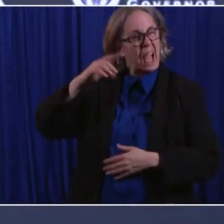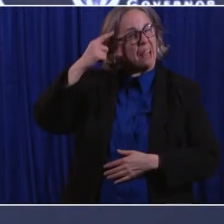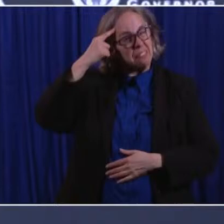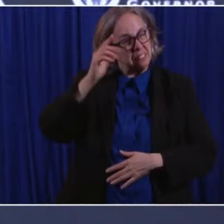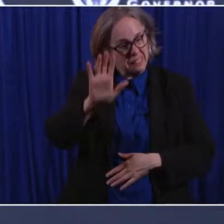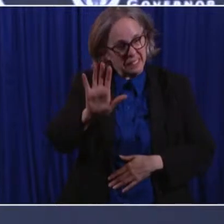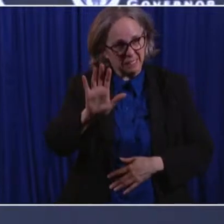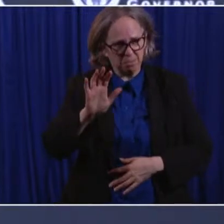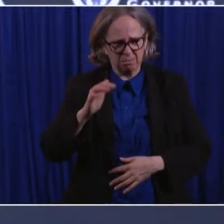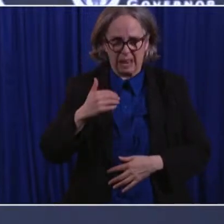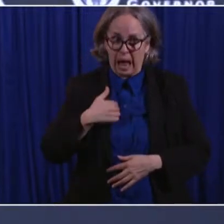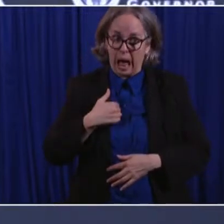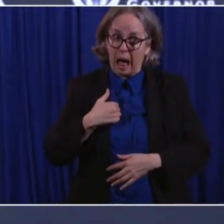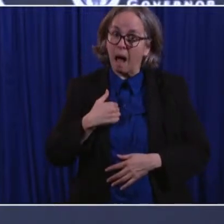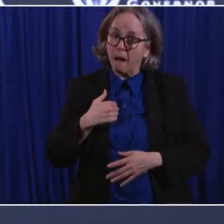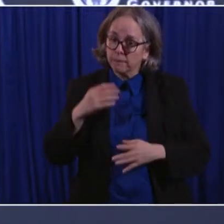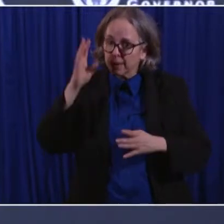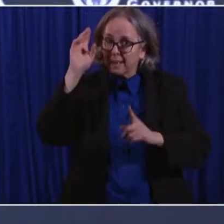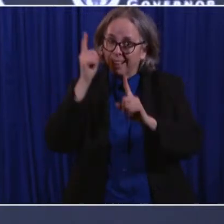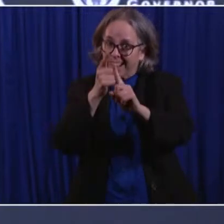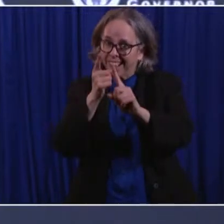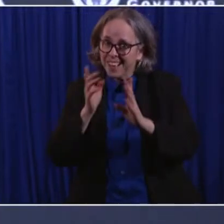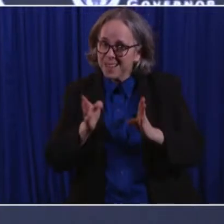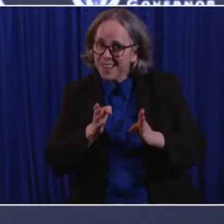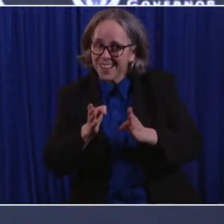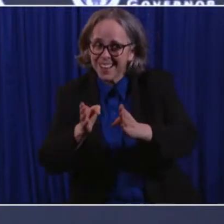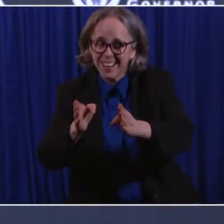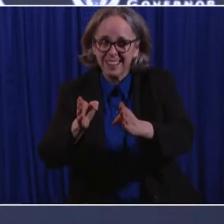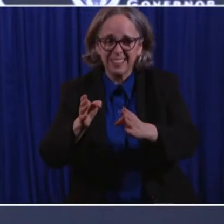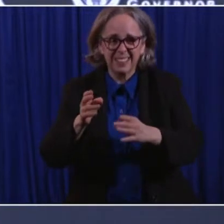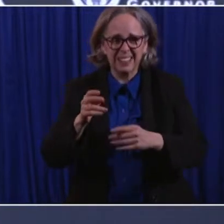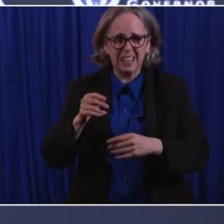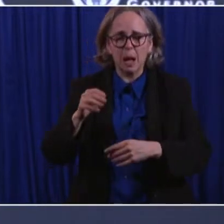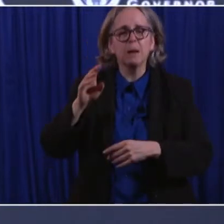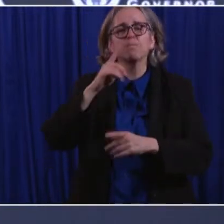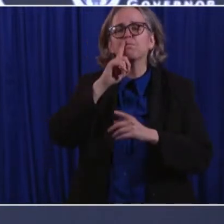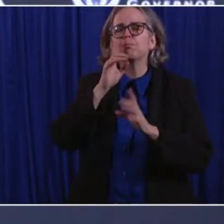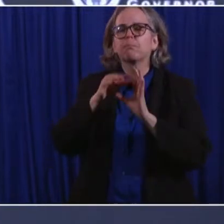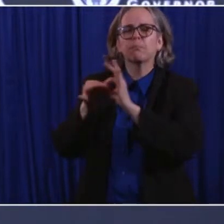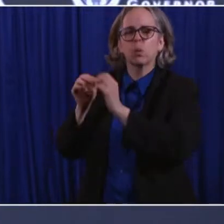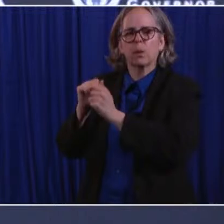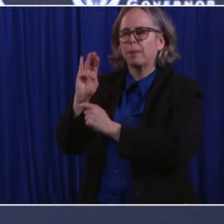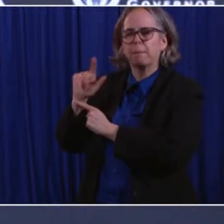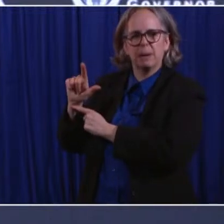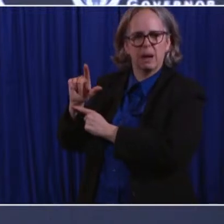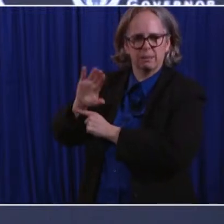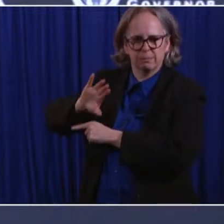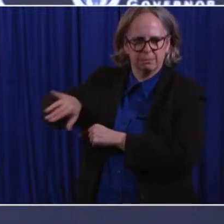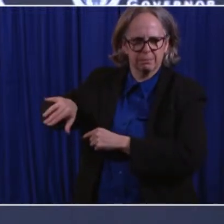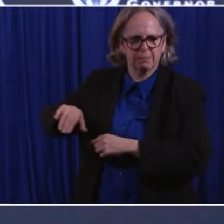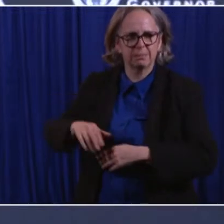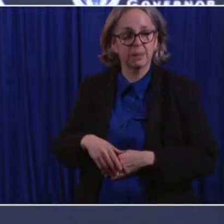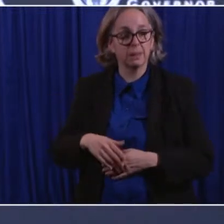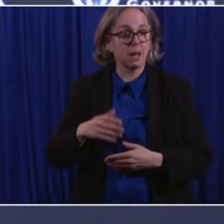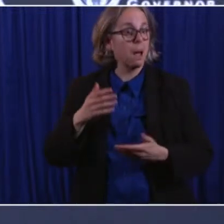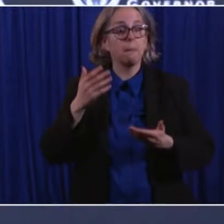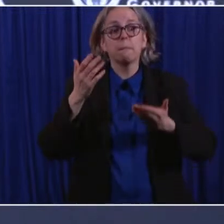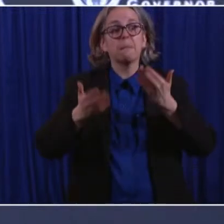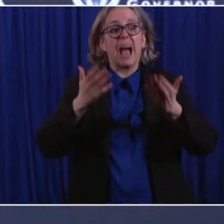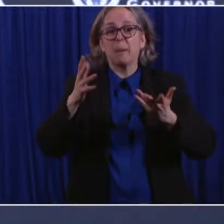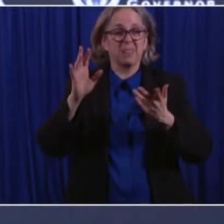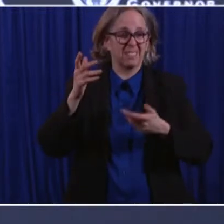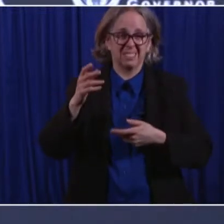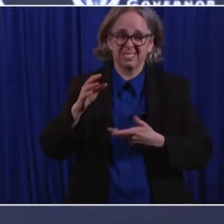still believe there's a pathway without this bill where there could be another bill that we could agree on